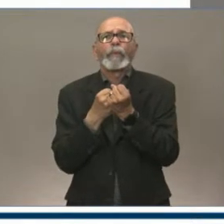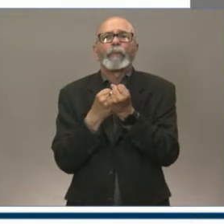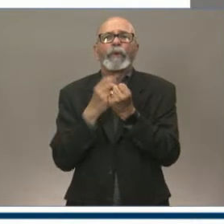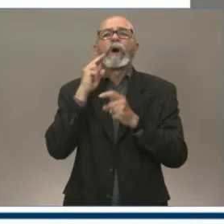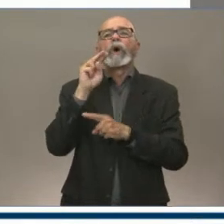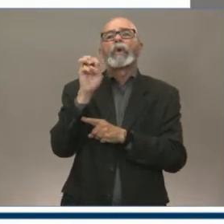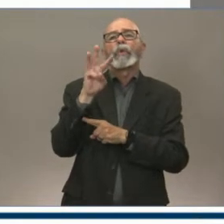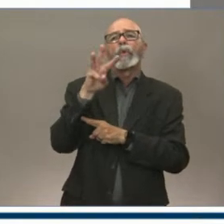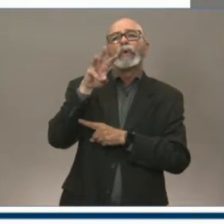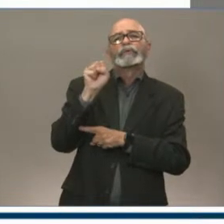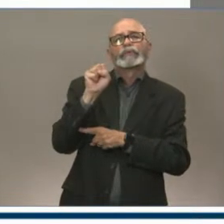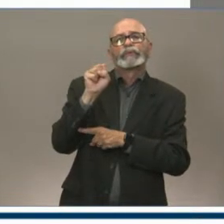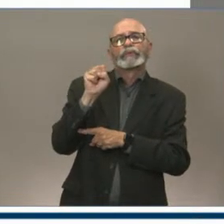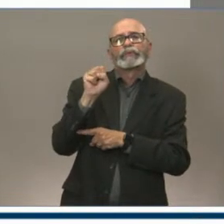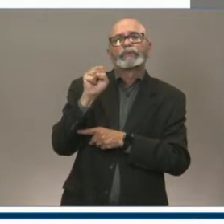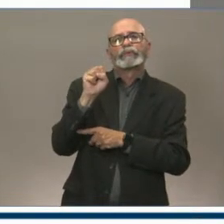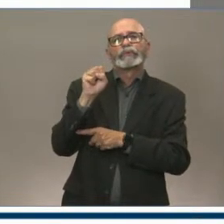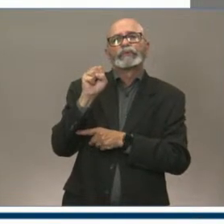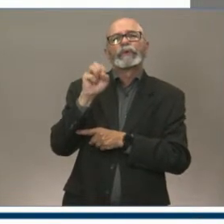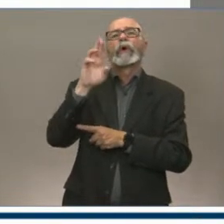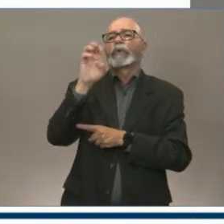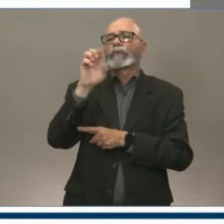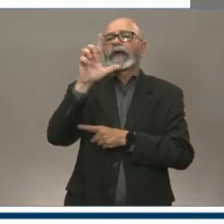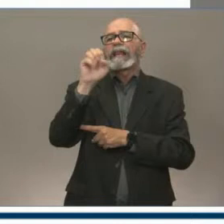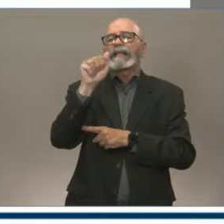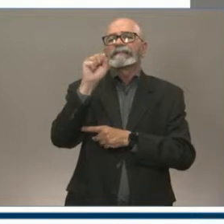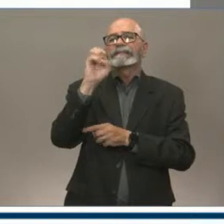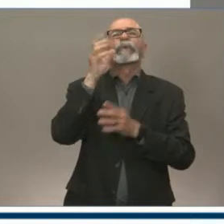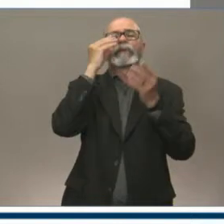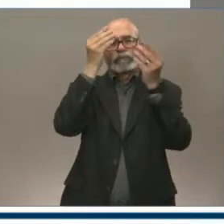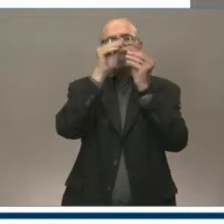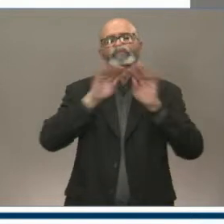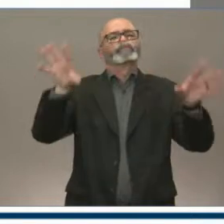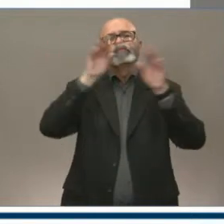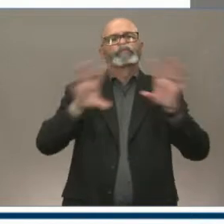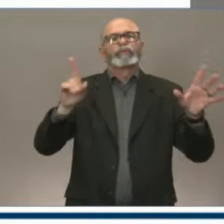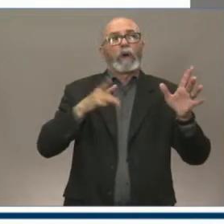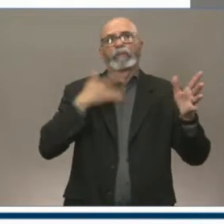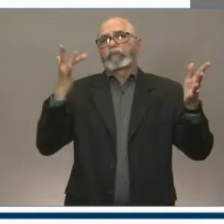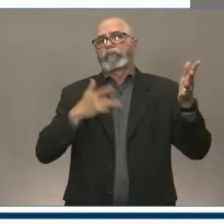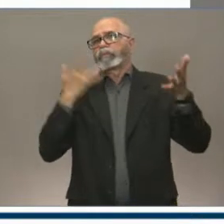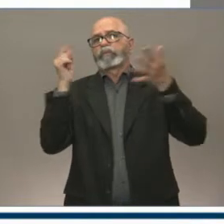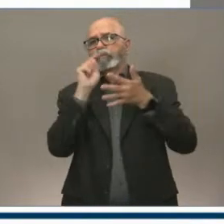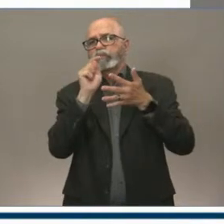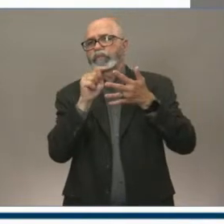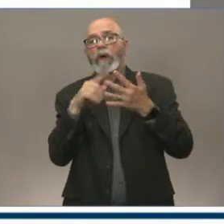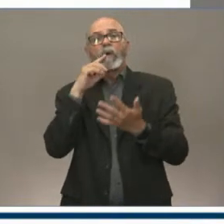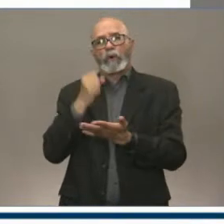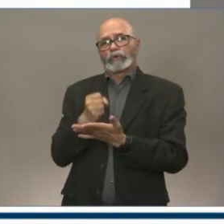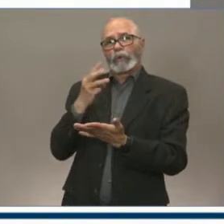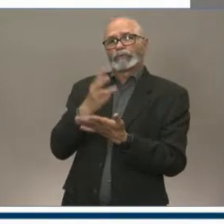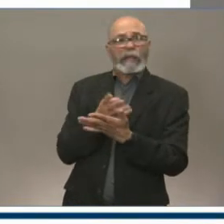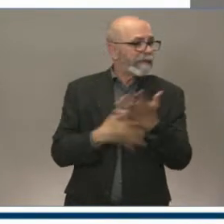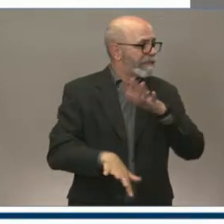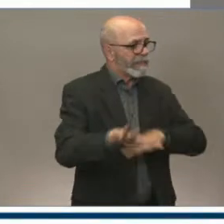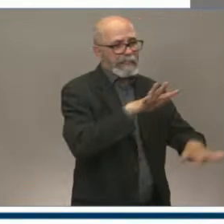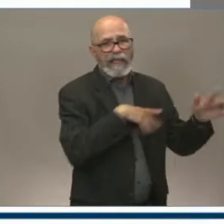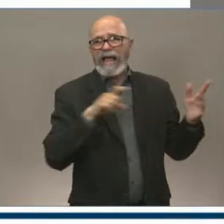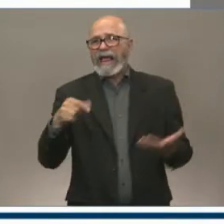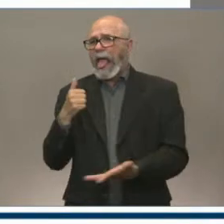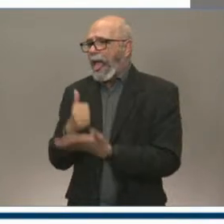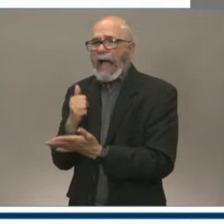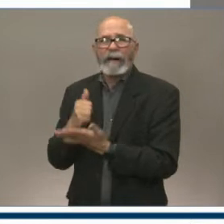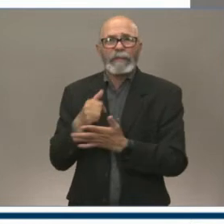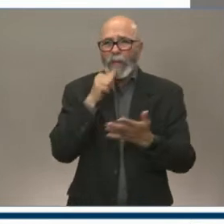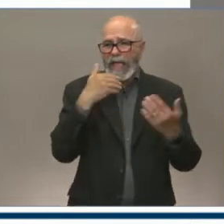out shortly. So if you are an essential worker who all of a sudden needs child care support and you don't have that already in place, you're